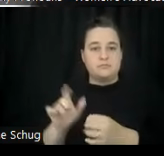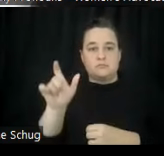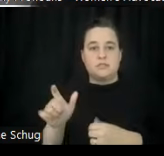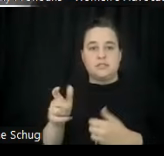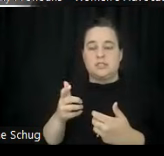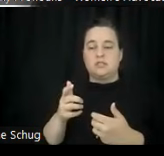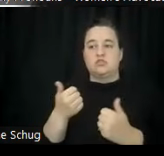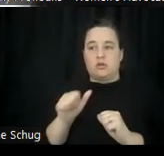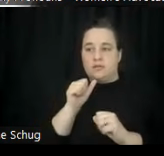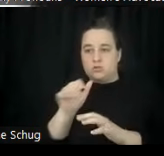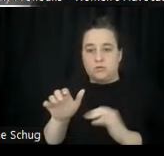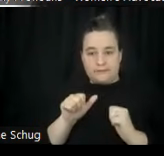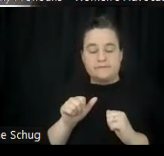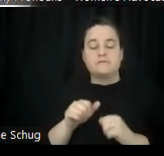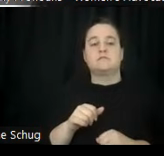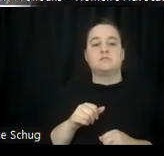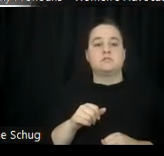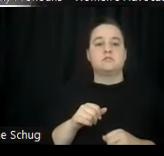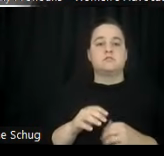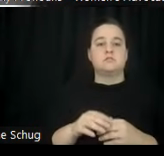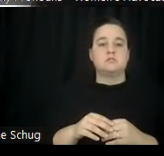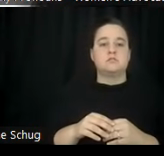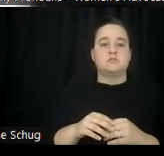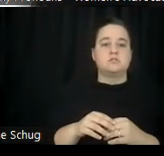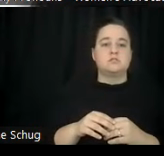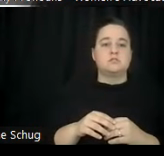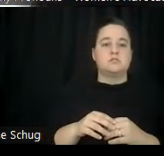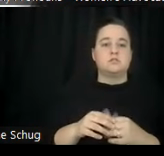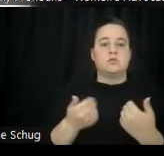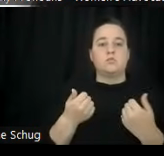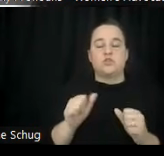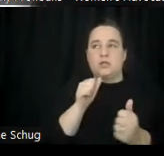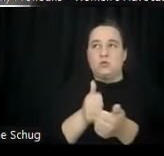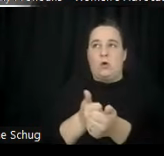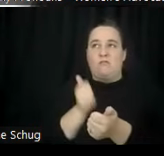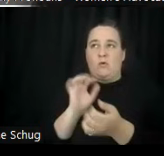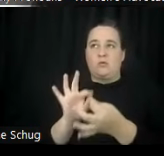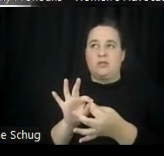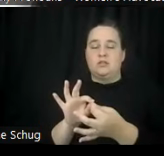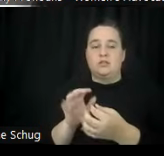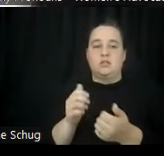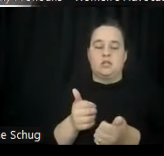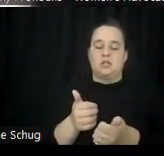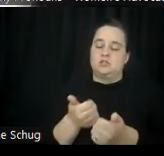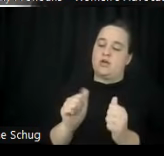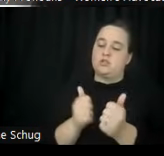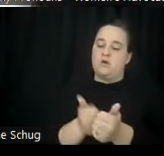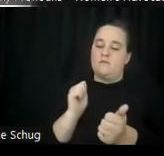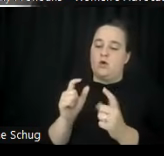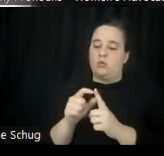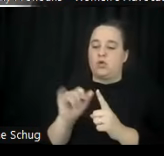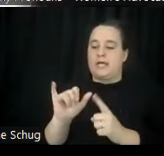to leave. We try to use the avoid language like stay, because again, it puts the onus on them of like, oh, they're choosing to do